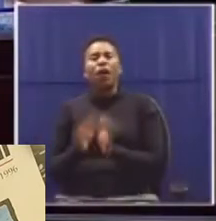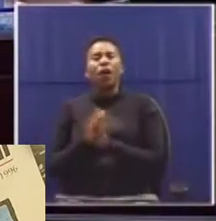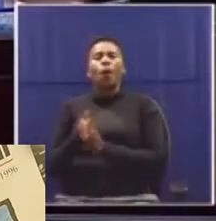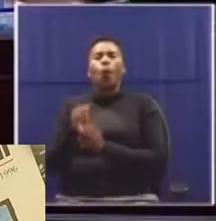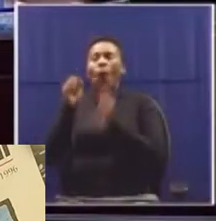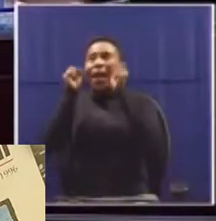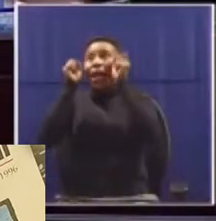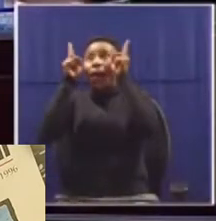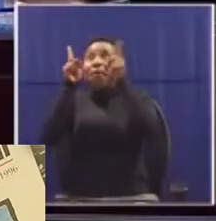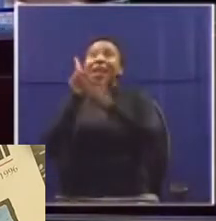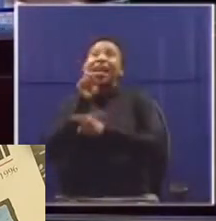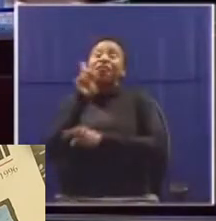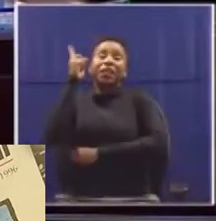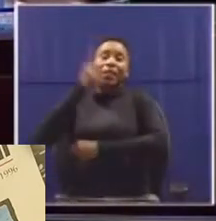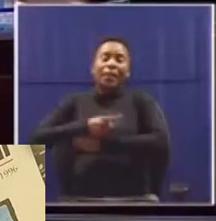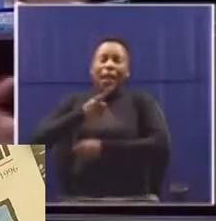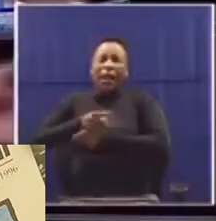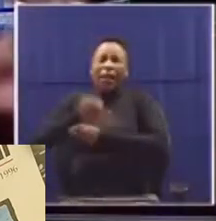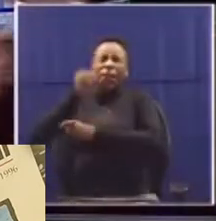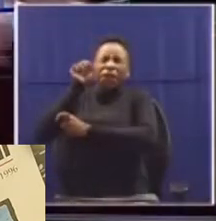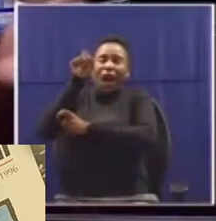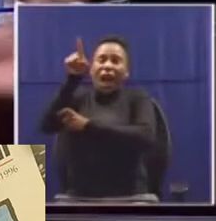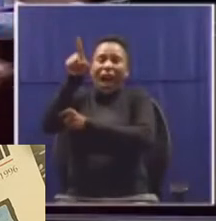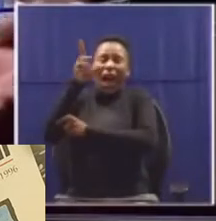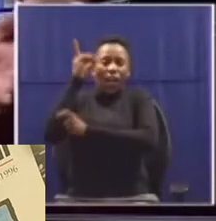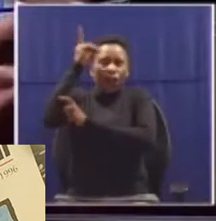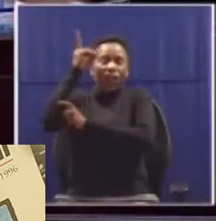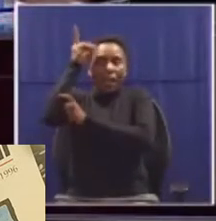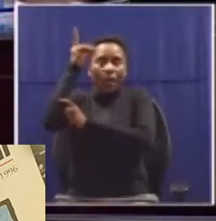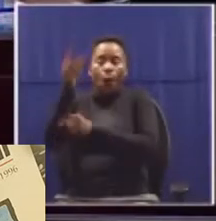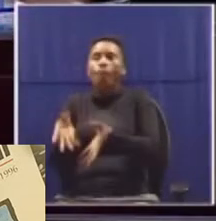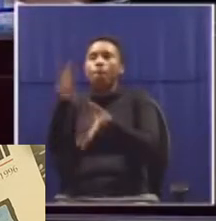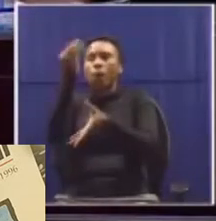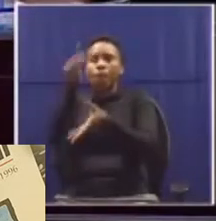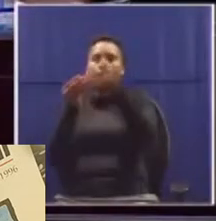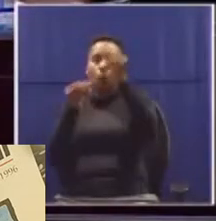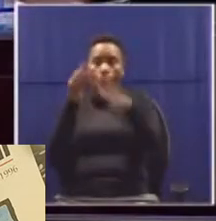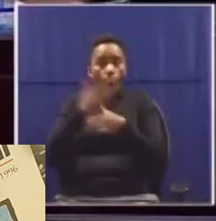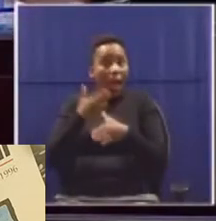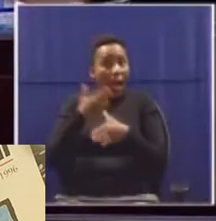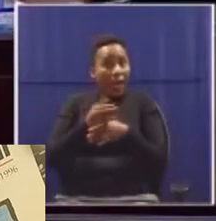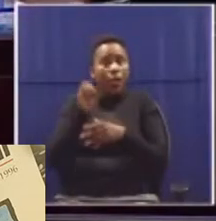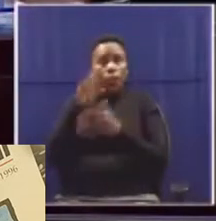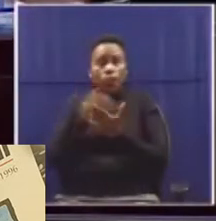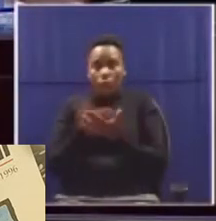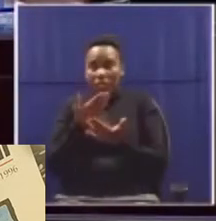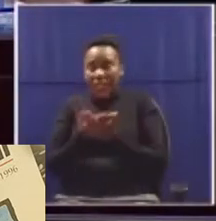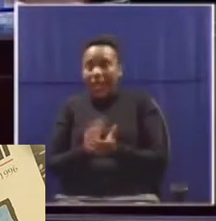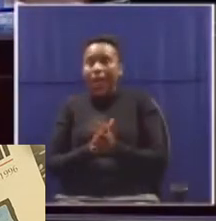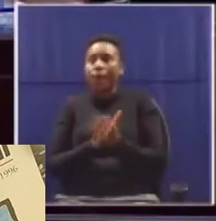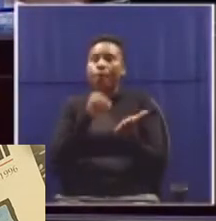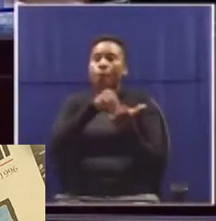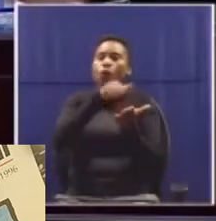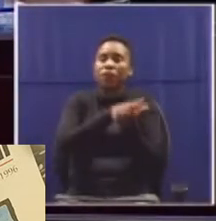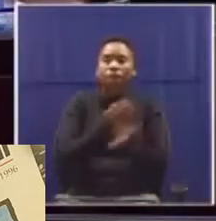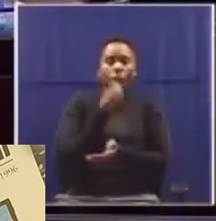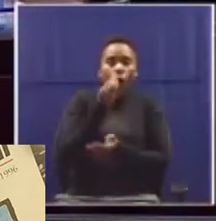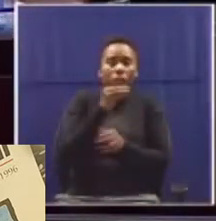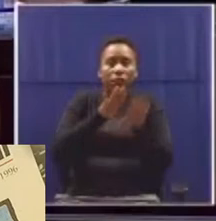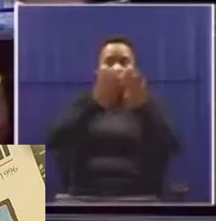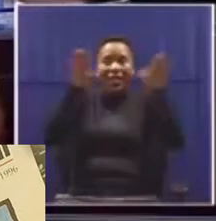day to a distant dream of ever finding a job in order to put food on the